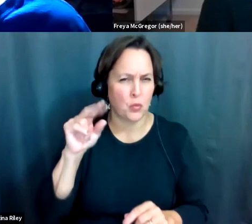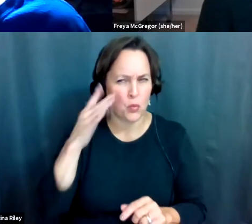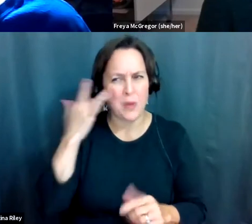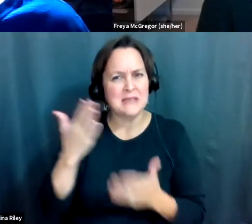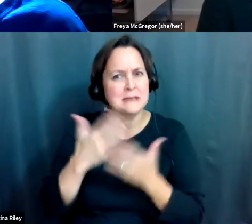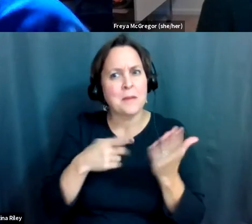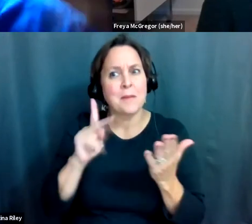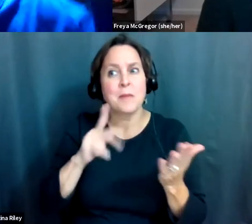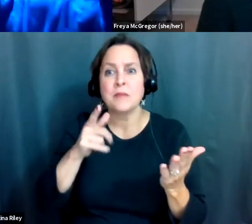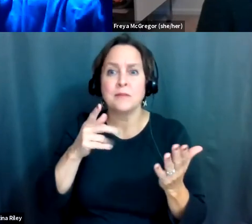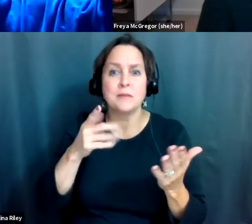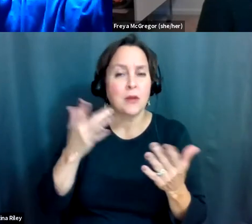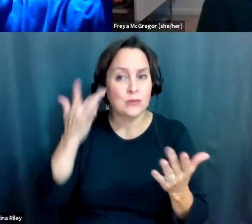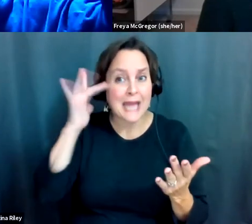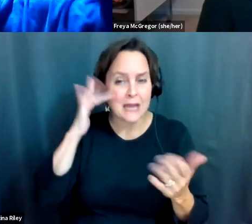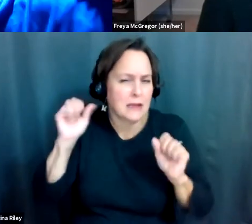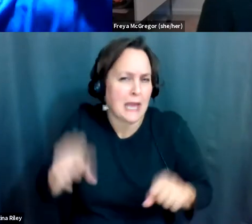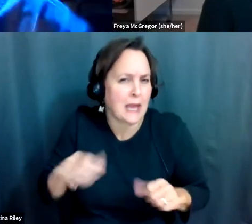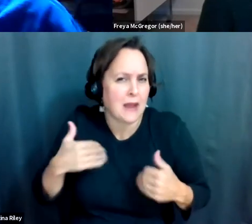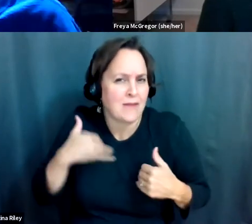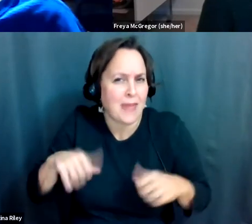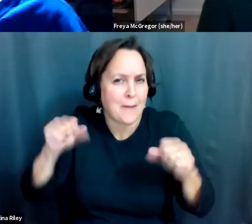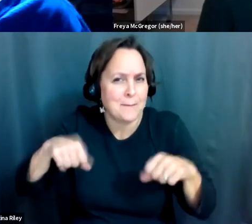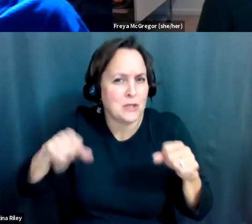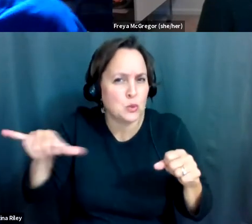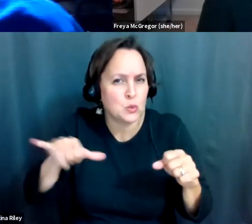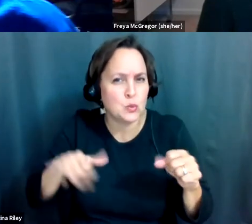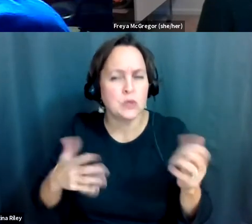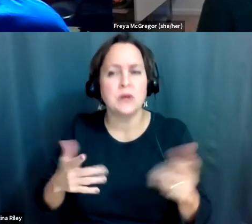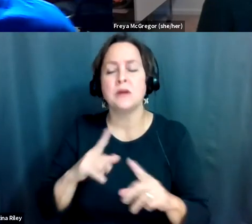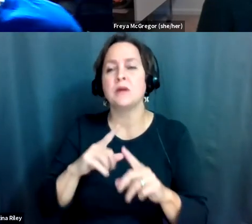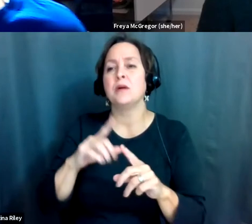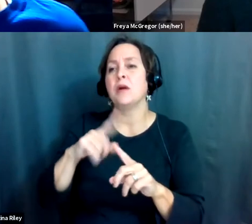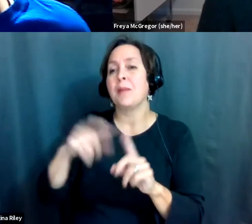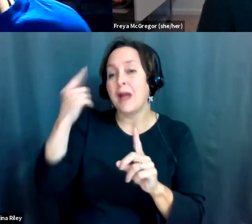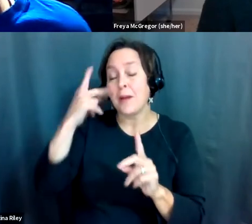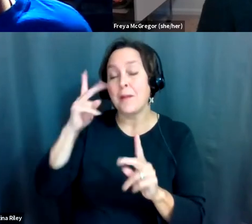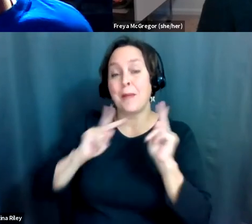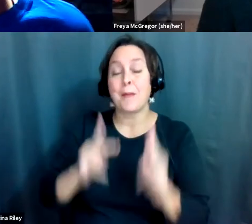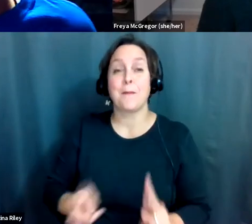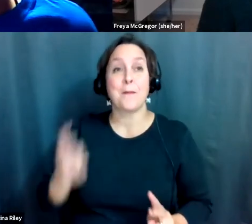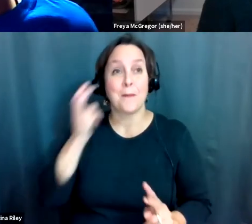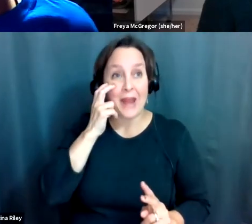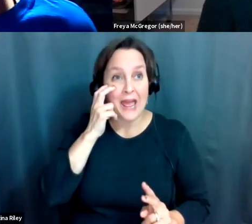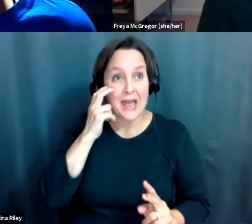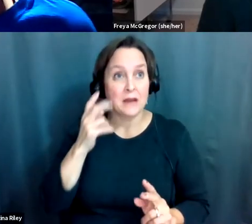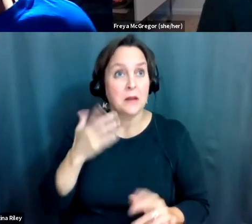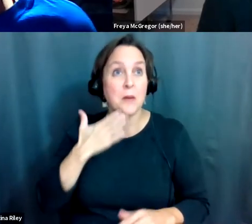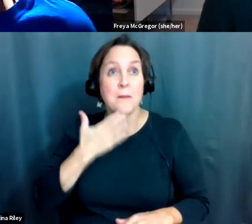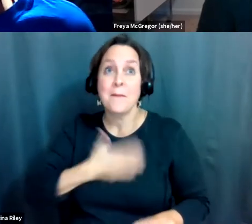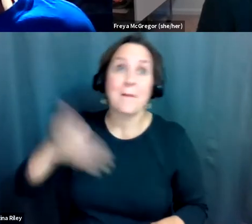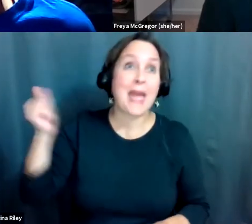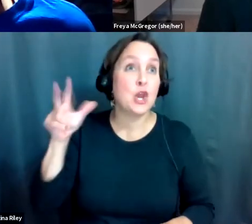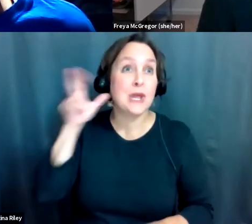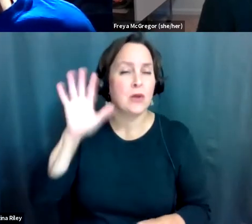has that ability. But I think a lot of it too, has to do with as, as people who are blind, we pay more attention to sounds